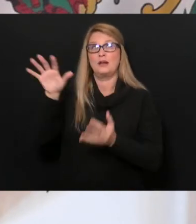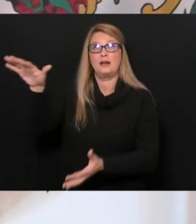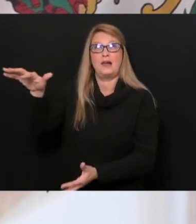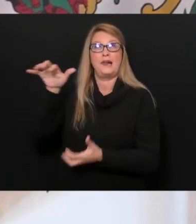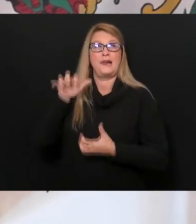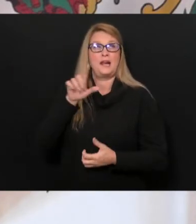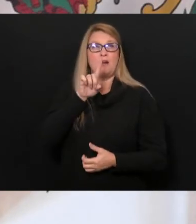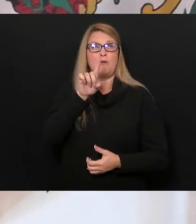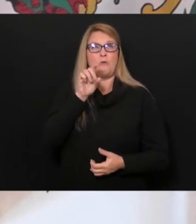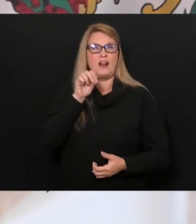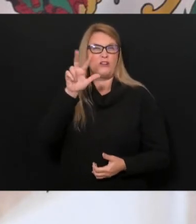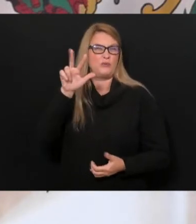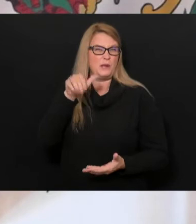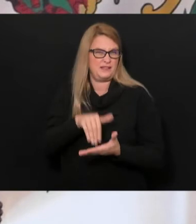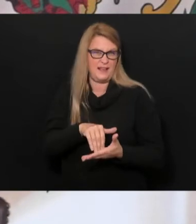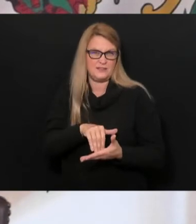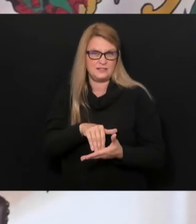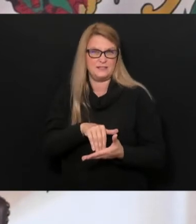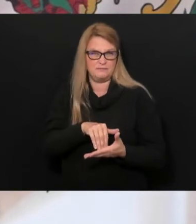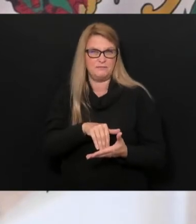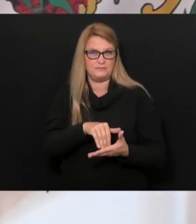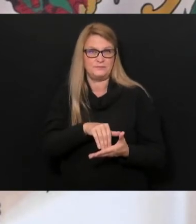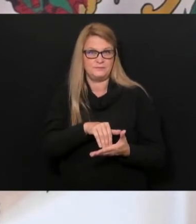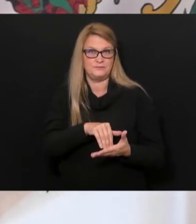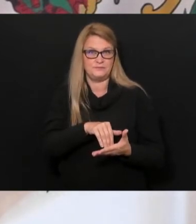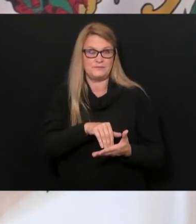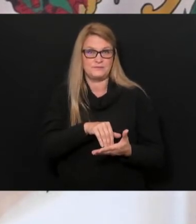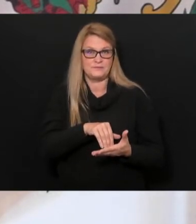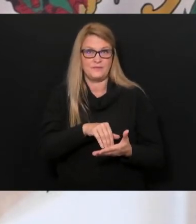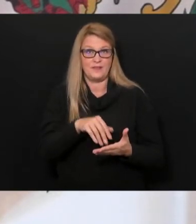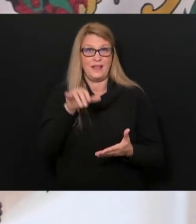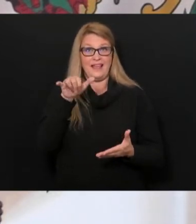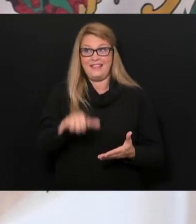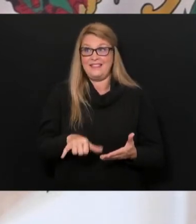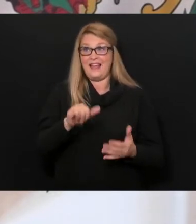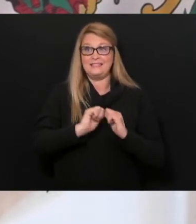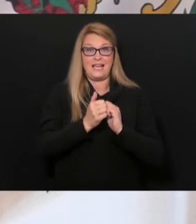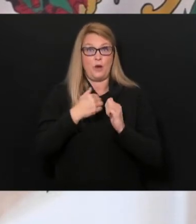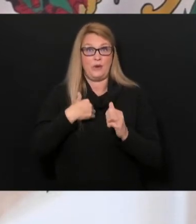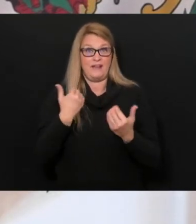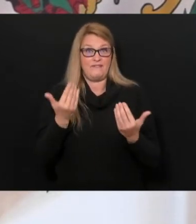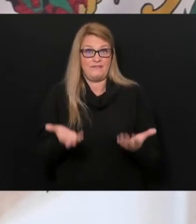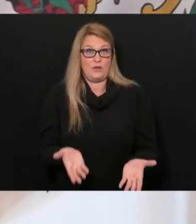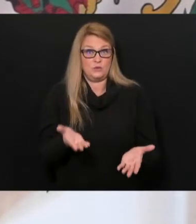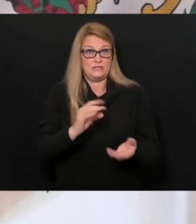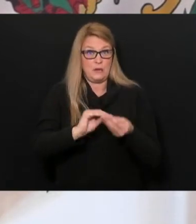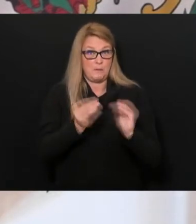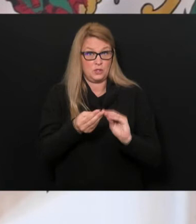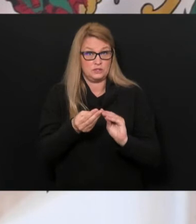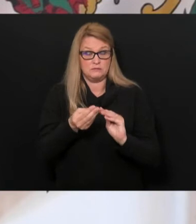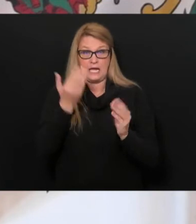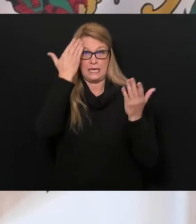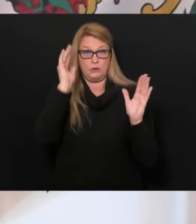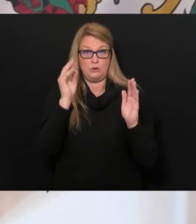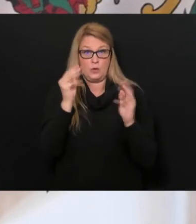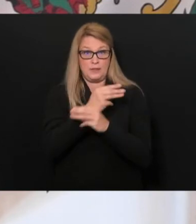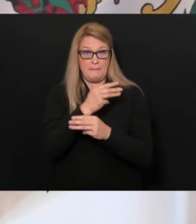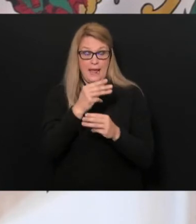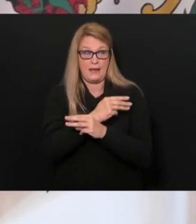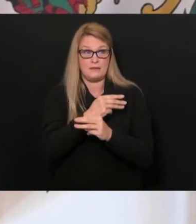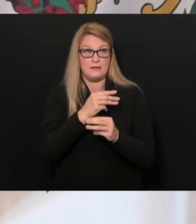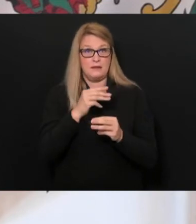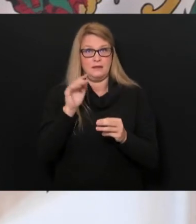of 103,000, that's what comes to these kind of numbers and everything. And I don't really know how they've done that math, because it seems like to me